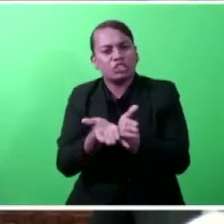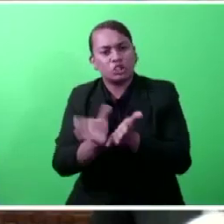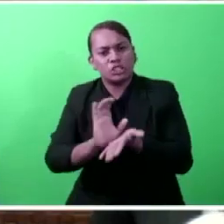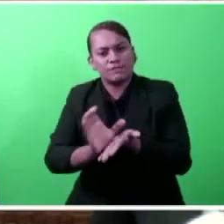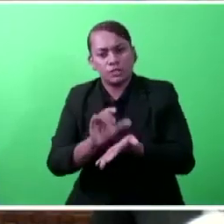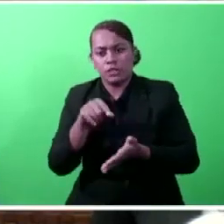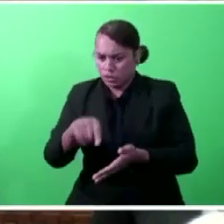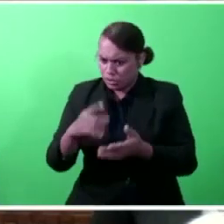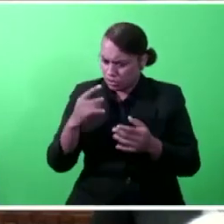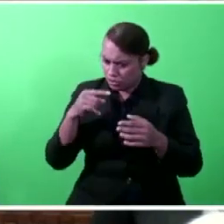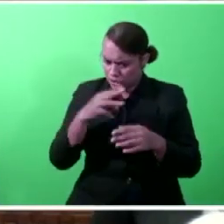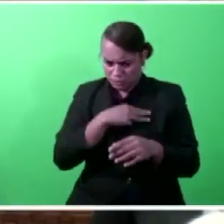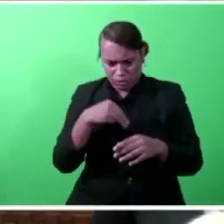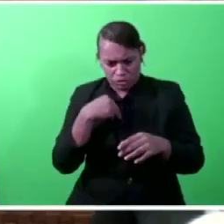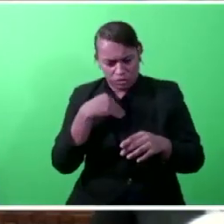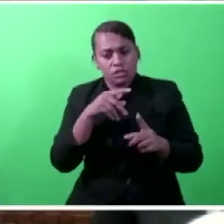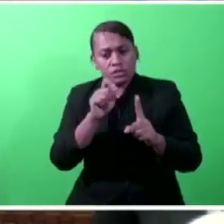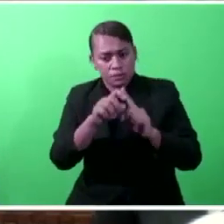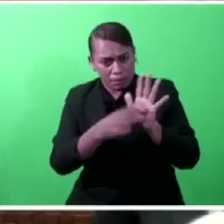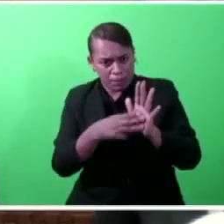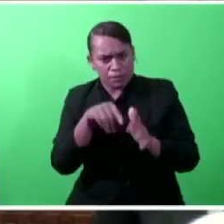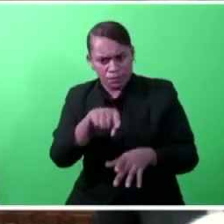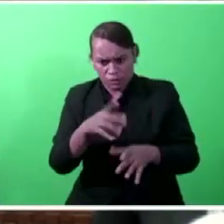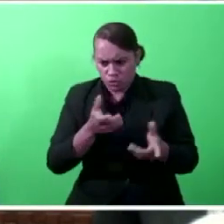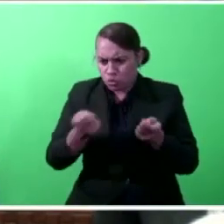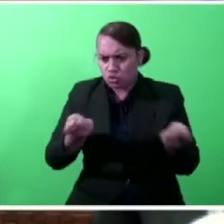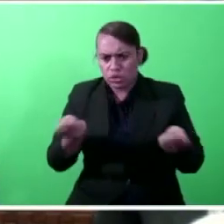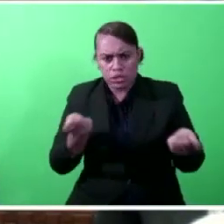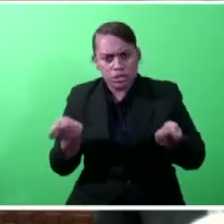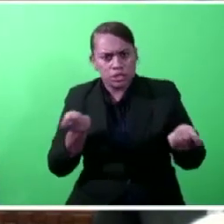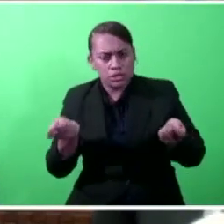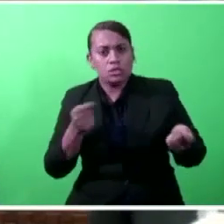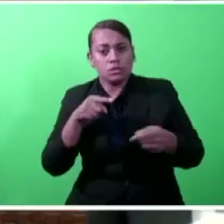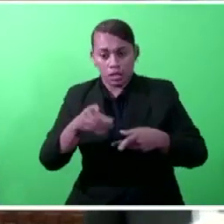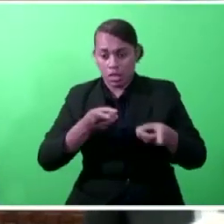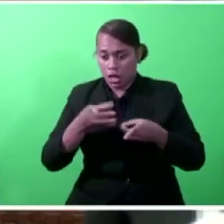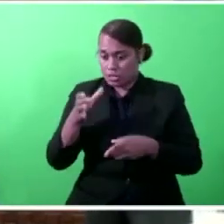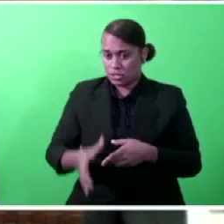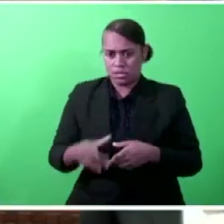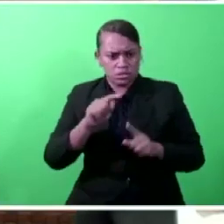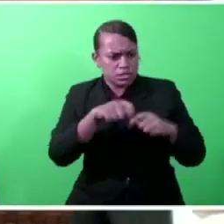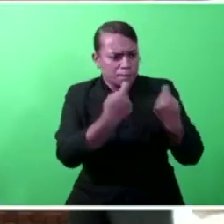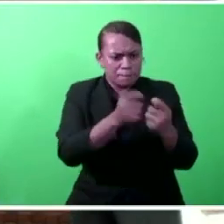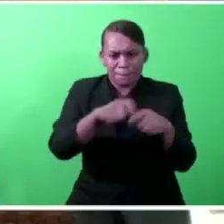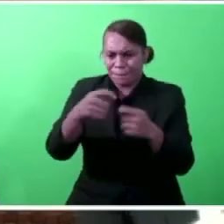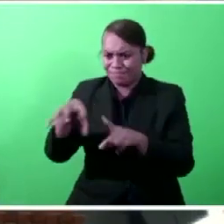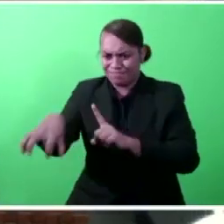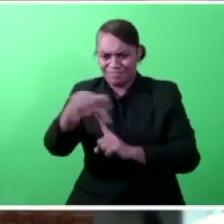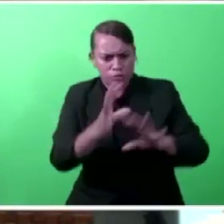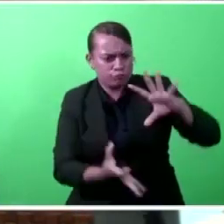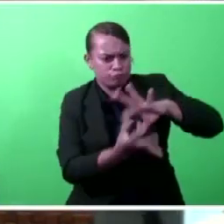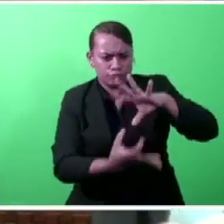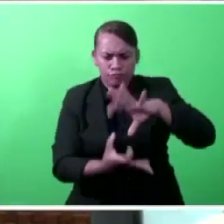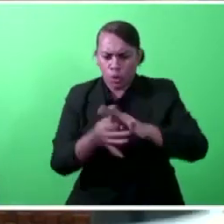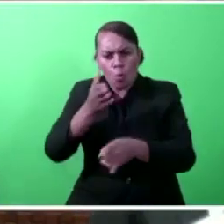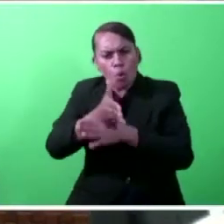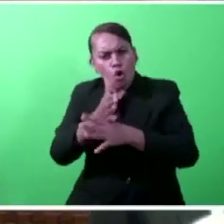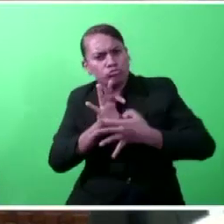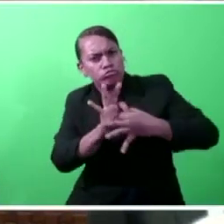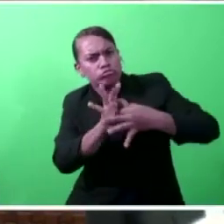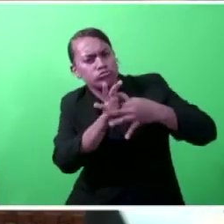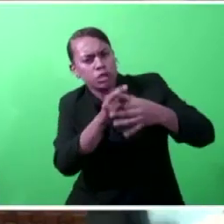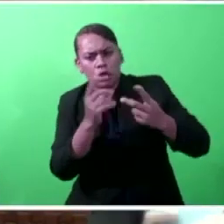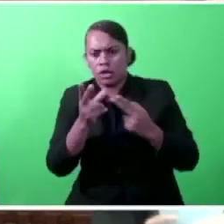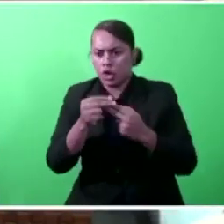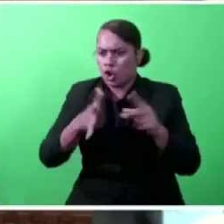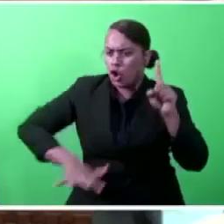who is the controller, and the director for NDMO as coordinator, and teams that manned emergency operations all over Fiji. We cannot